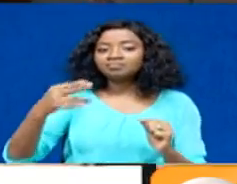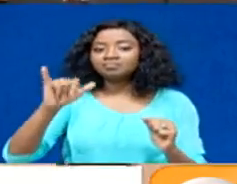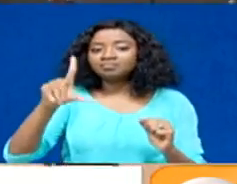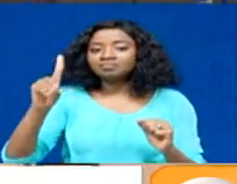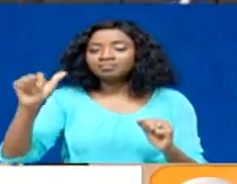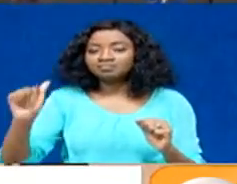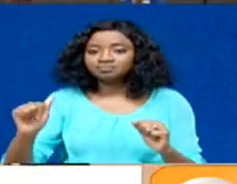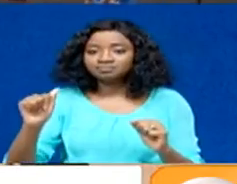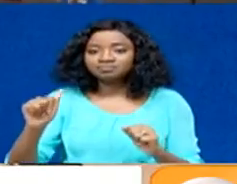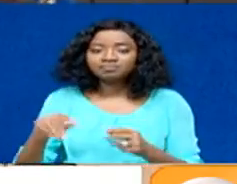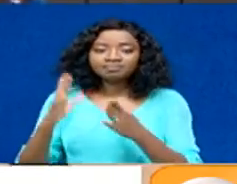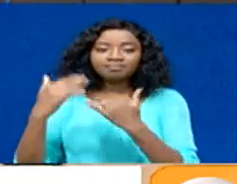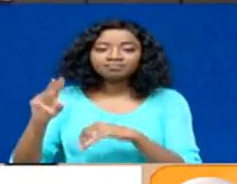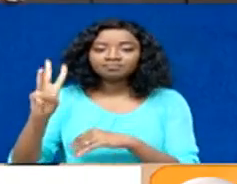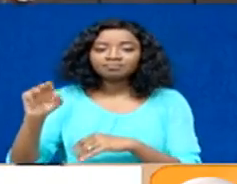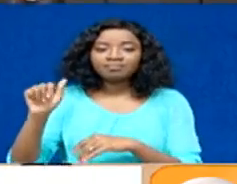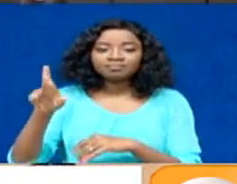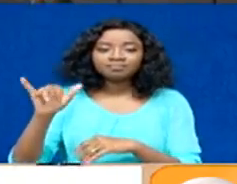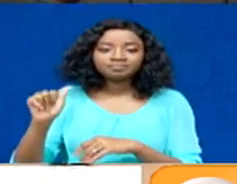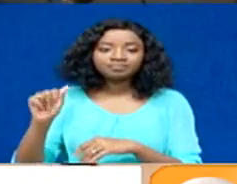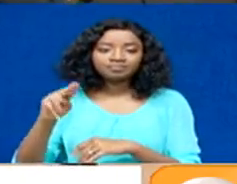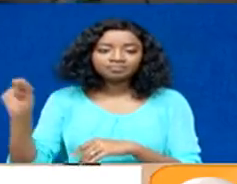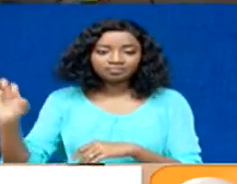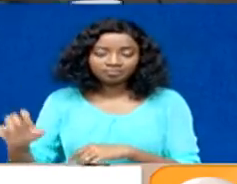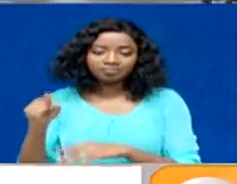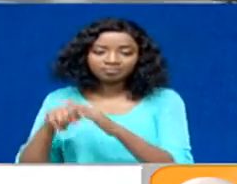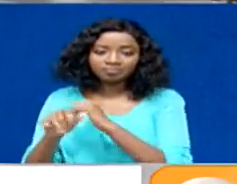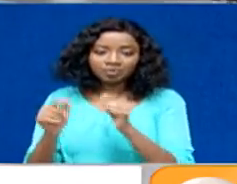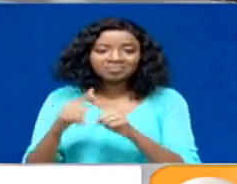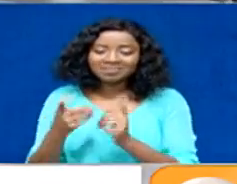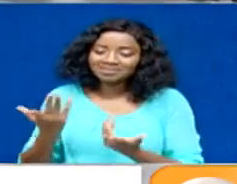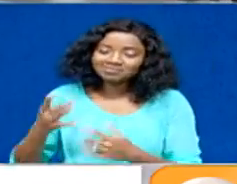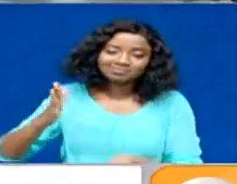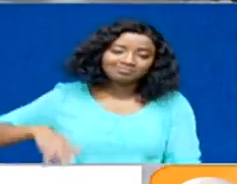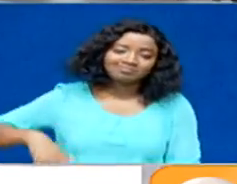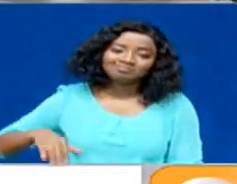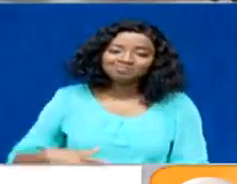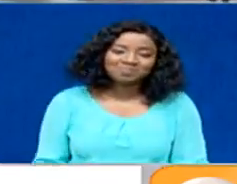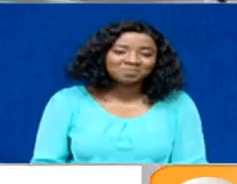Maryanne Nyagaki leading the charge, but it was too little, too late.